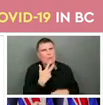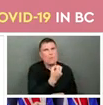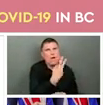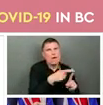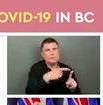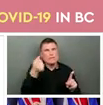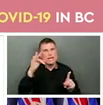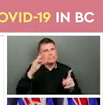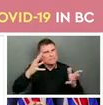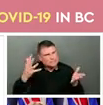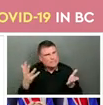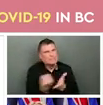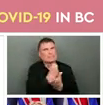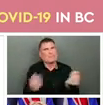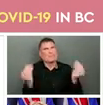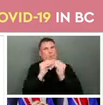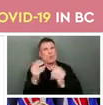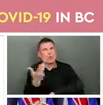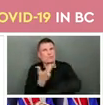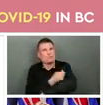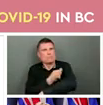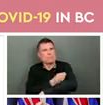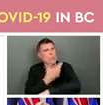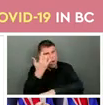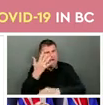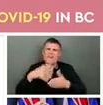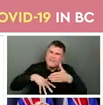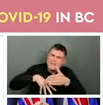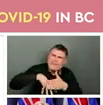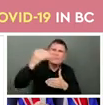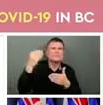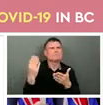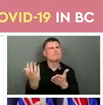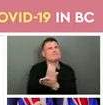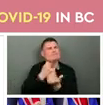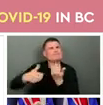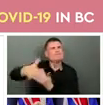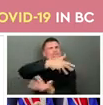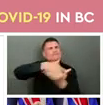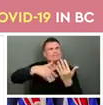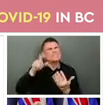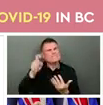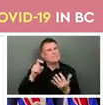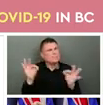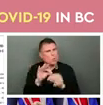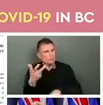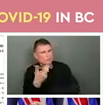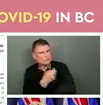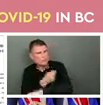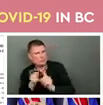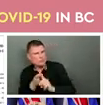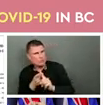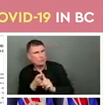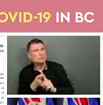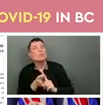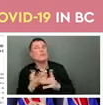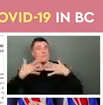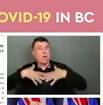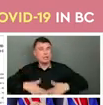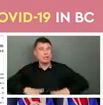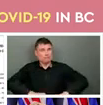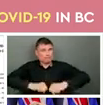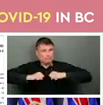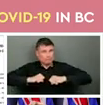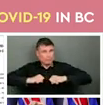advantage of the opportunities for the summer and are protected going back to school in the fall. If we